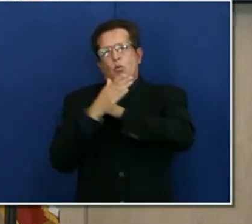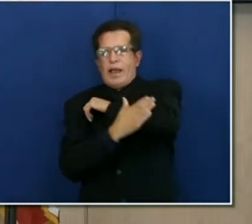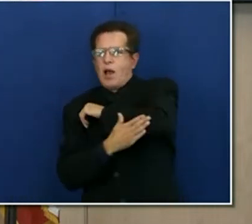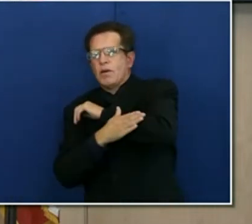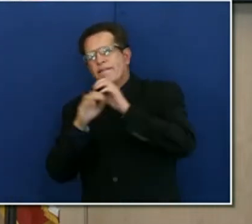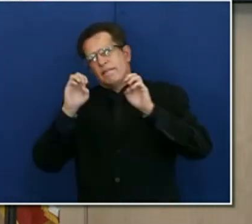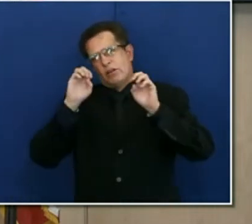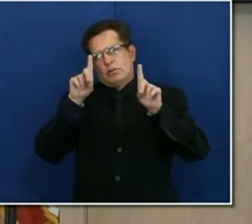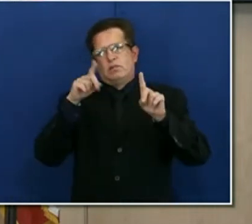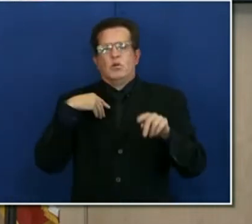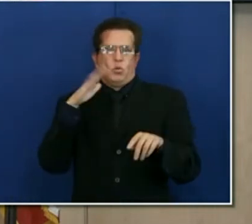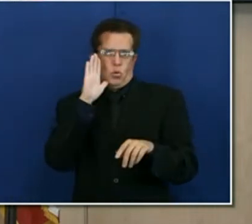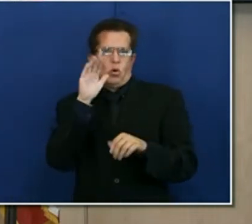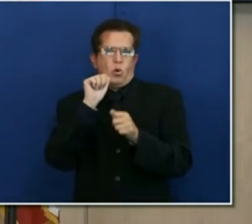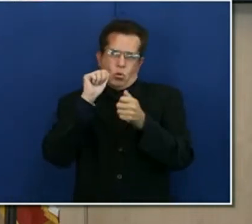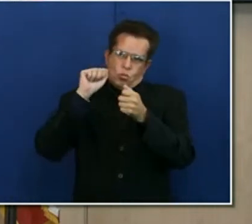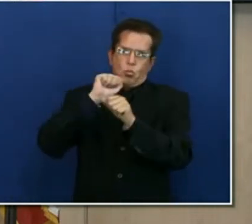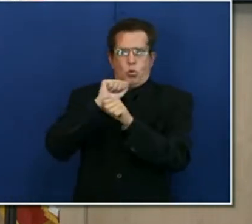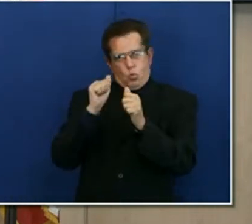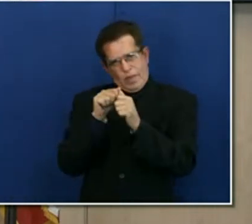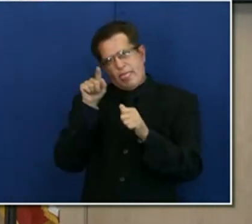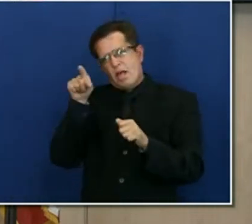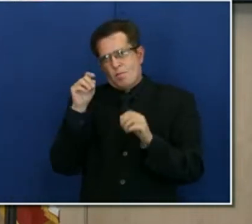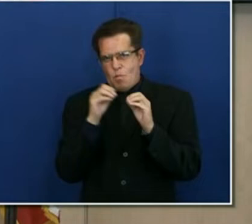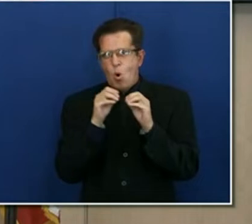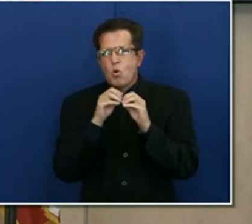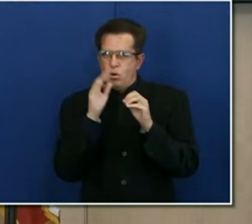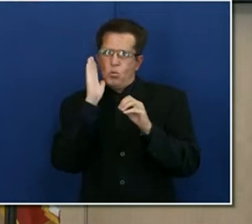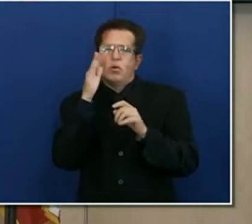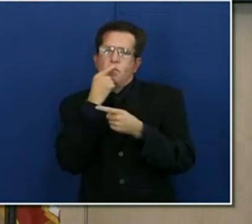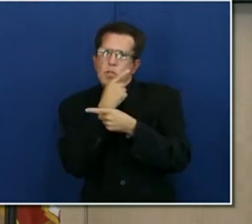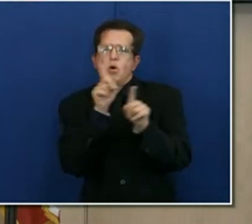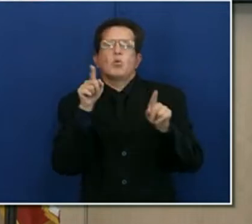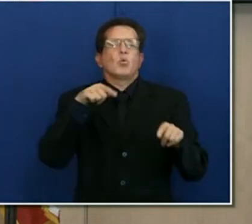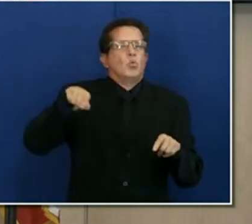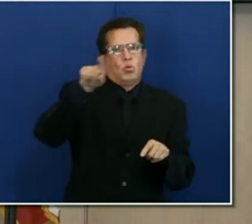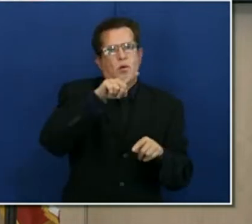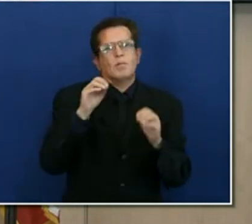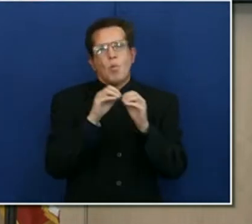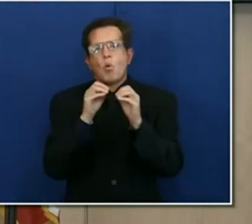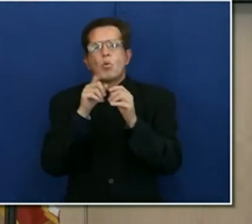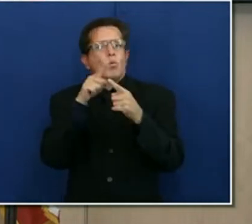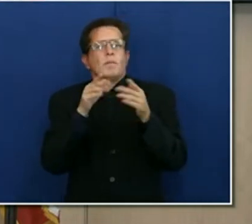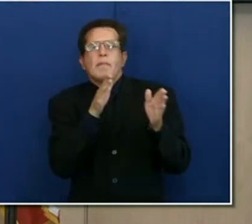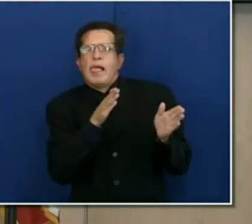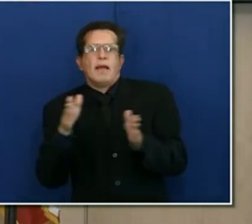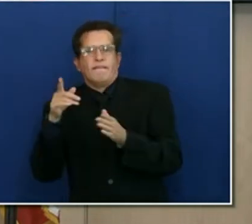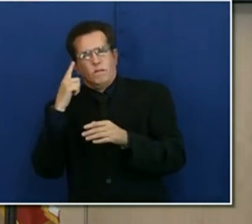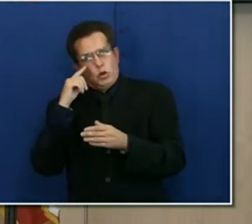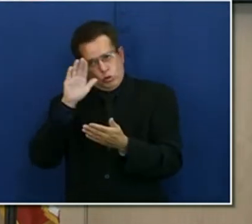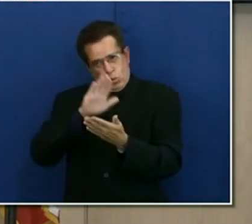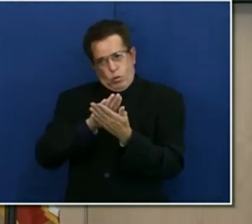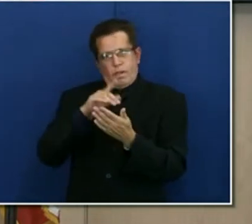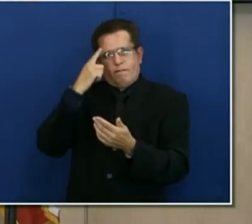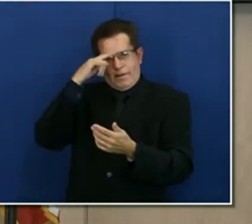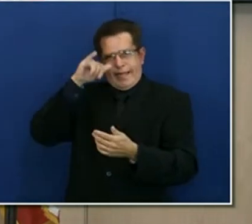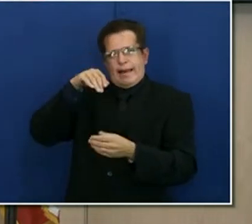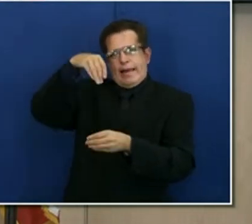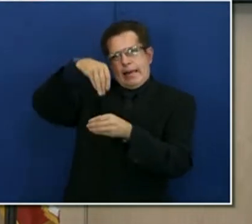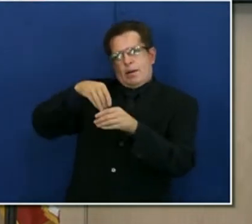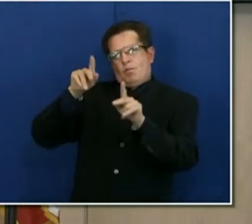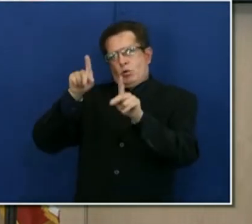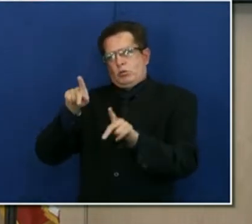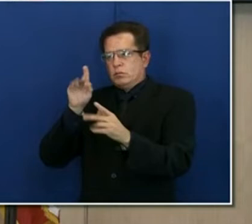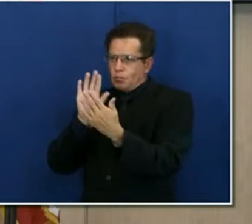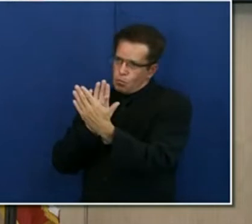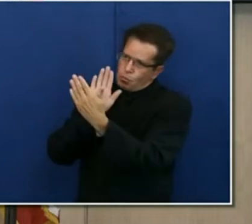process and keep everyone informed on our progress with the reopening of schools across the county for in-person education. Next